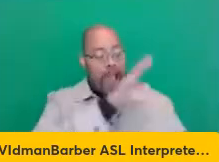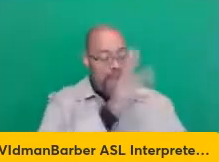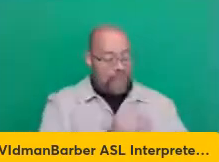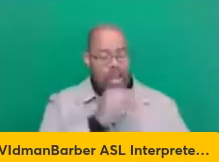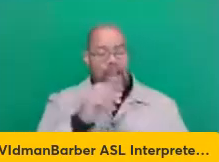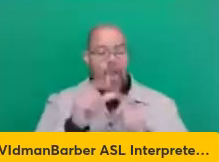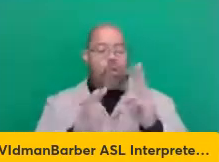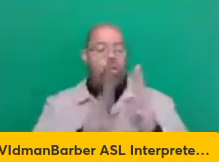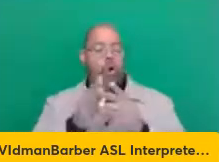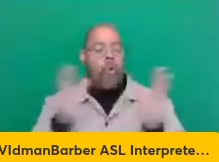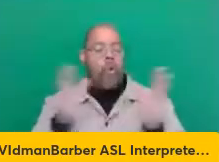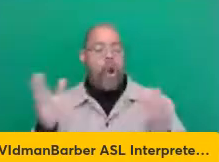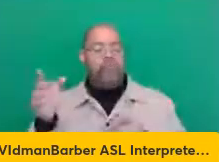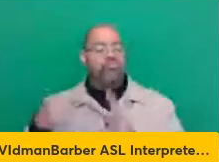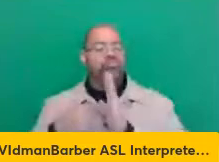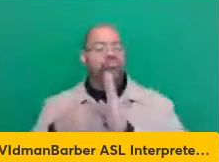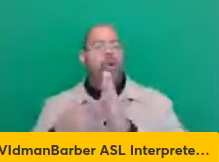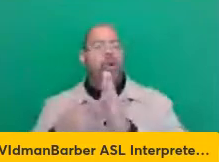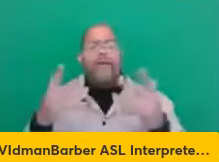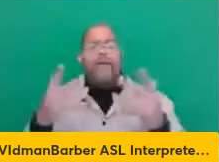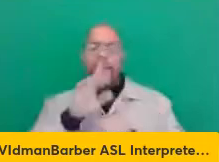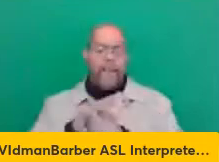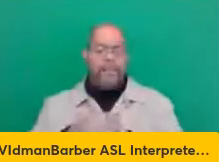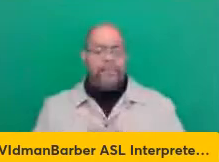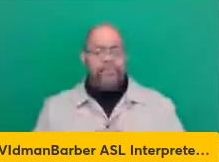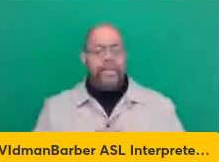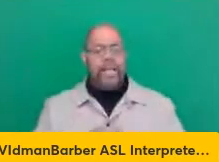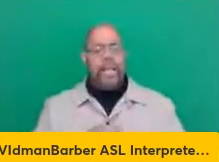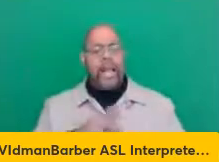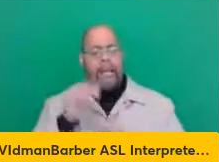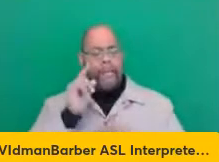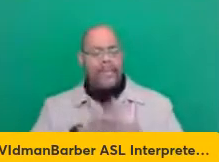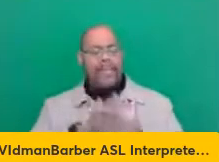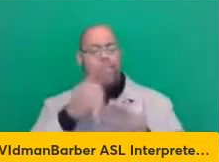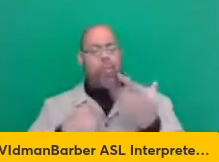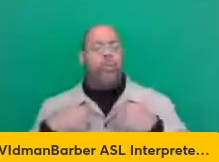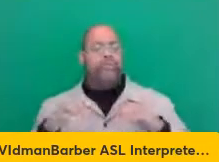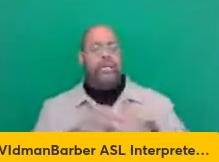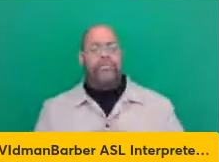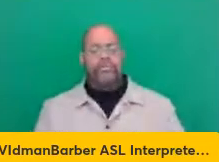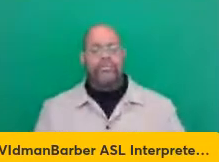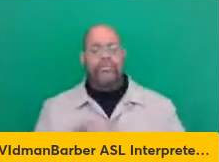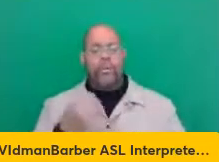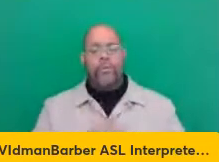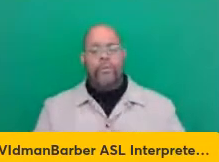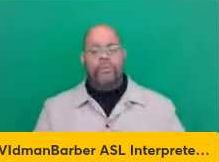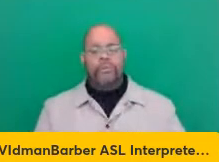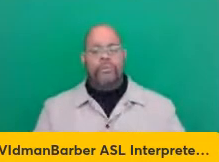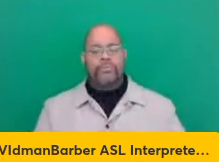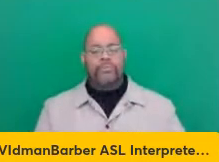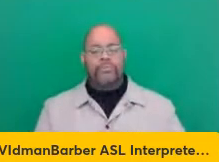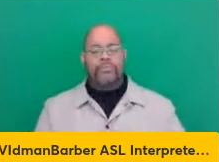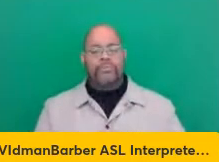globally, who have shown so much commitment and believe in what we've done. So